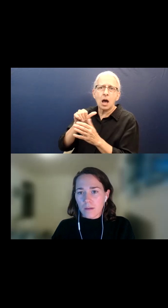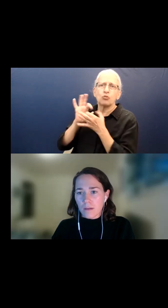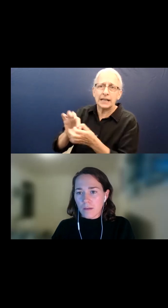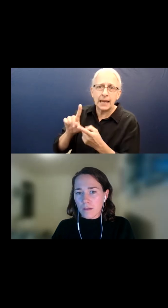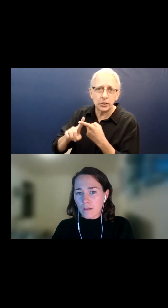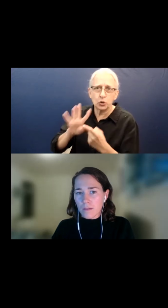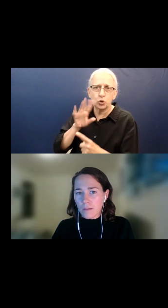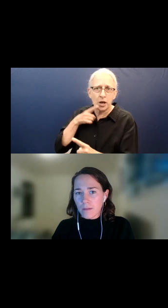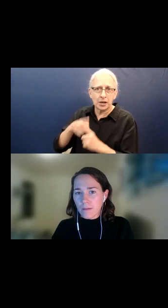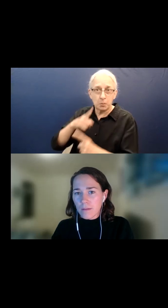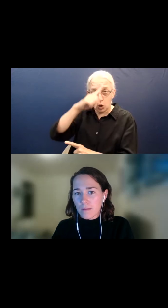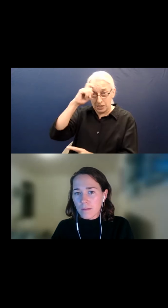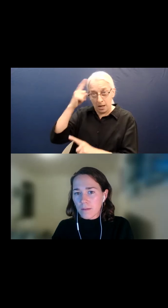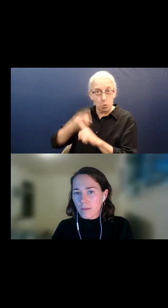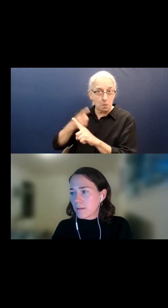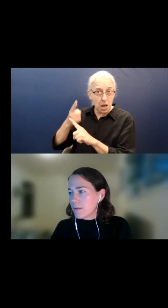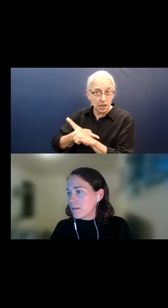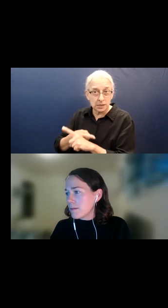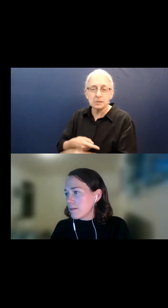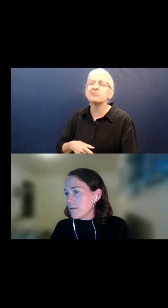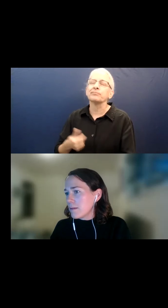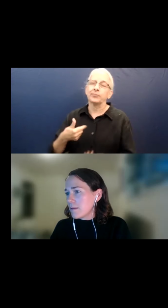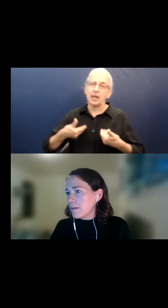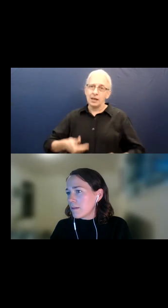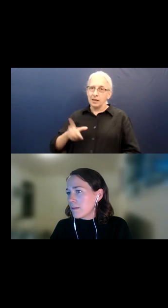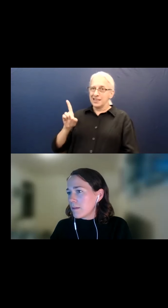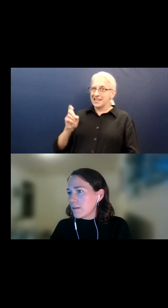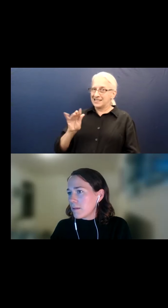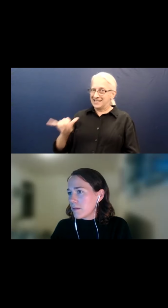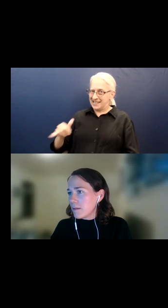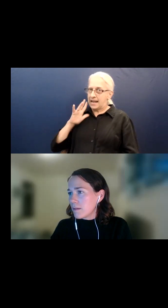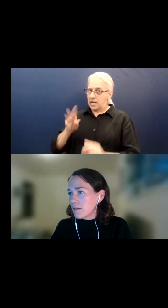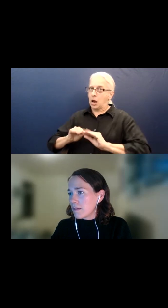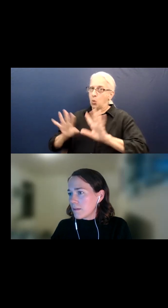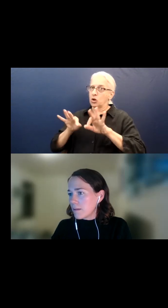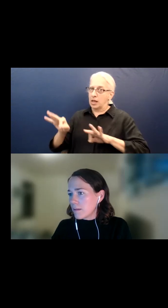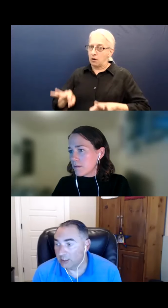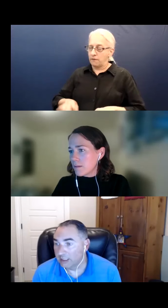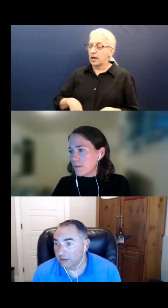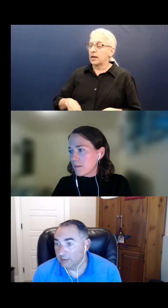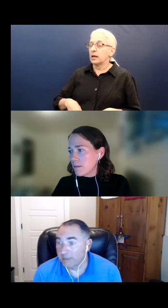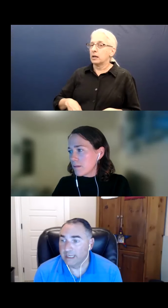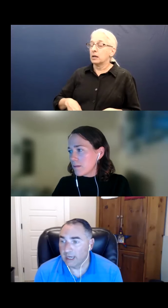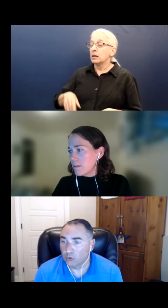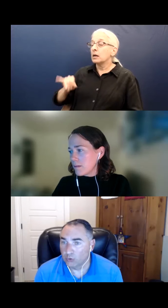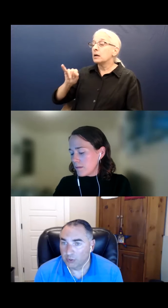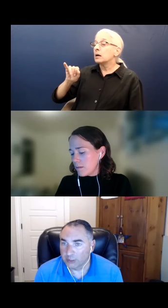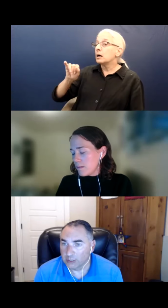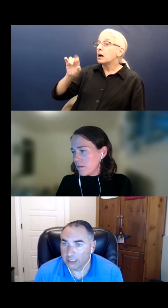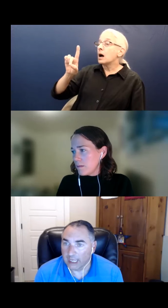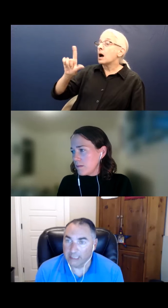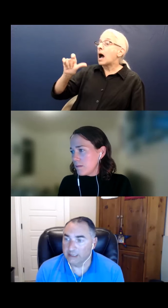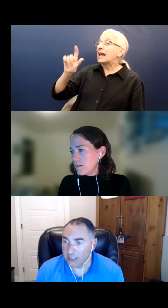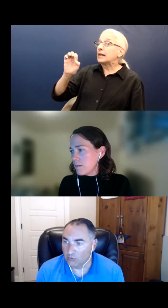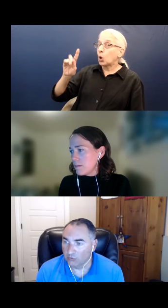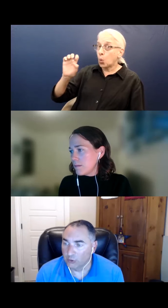This is Danny. To clarify this, both the Idlewood parking lot, the main Idlewood parking